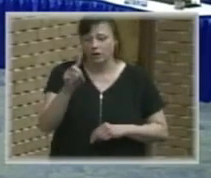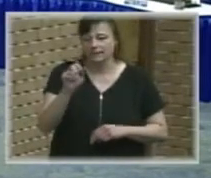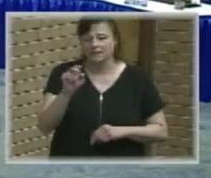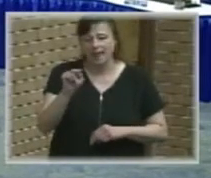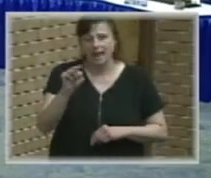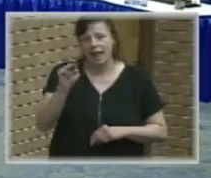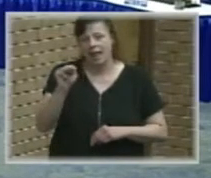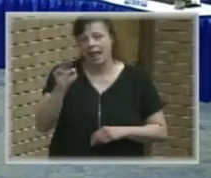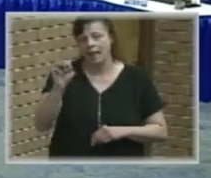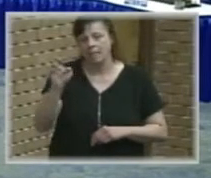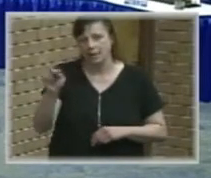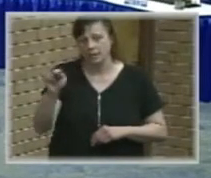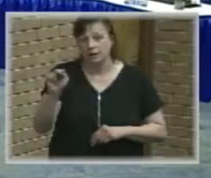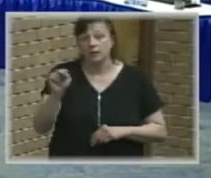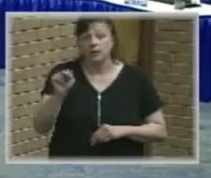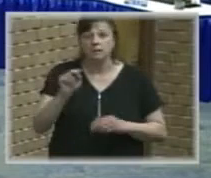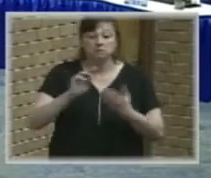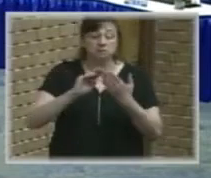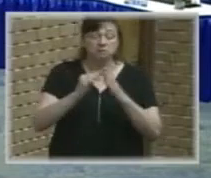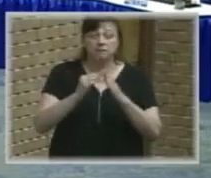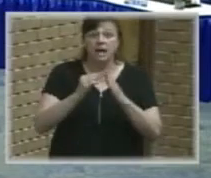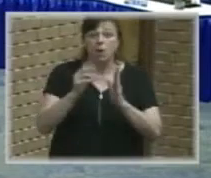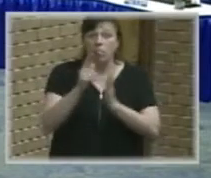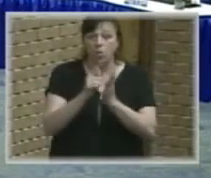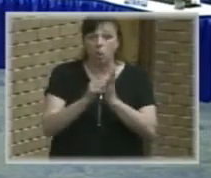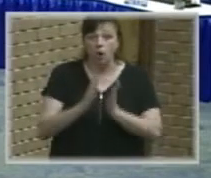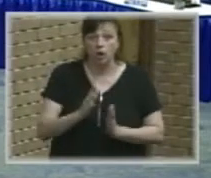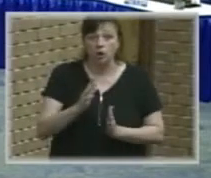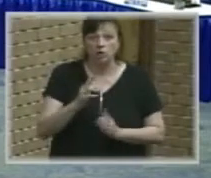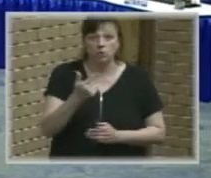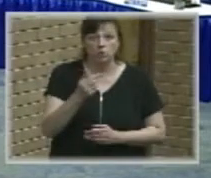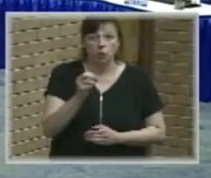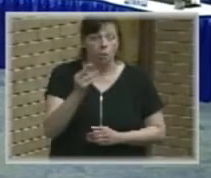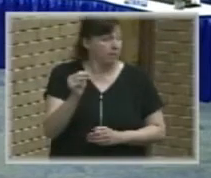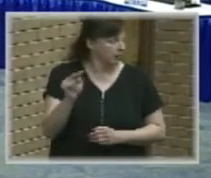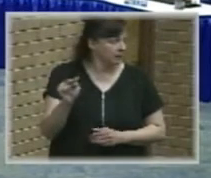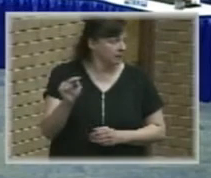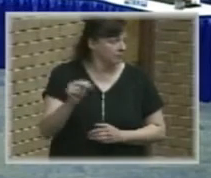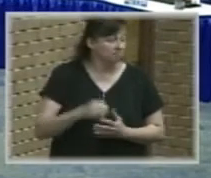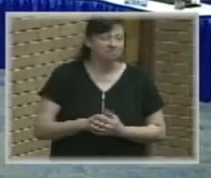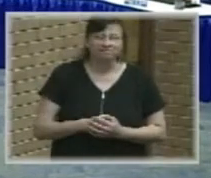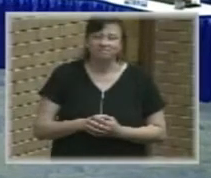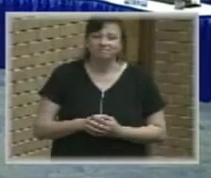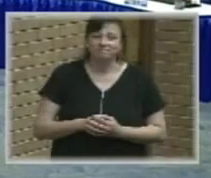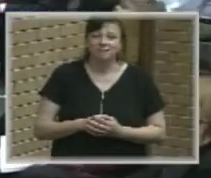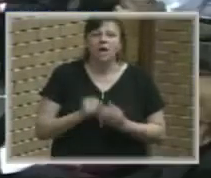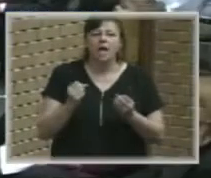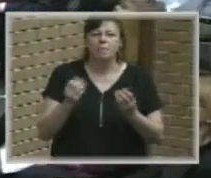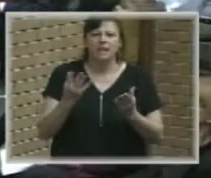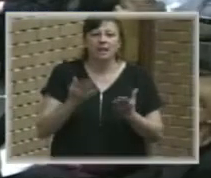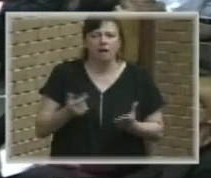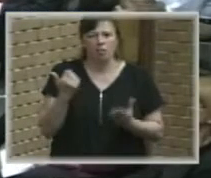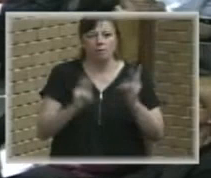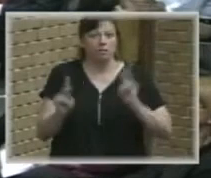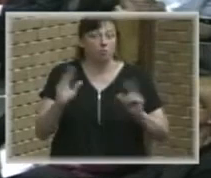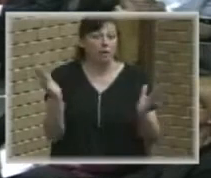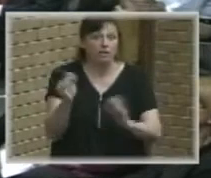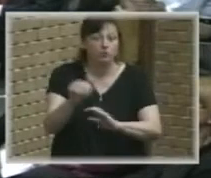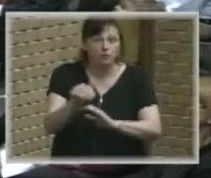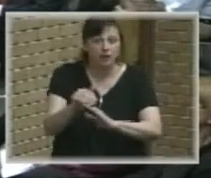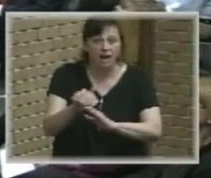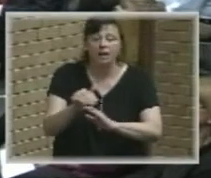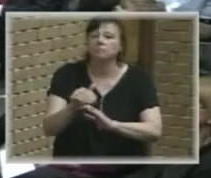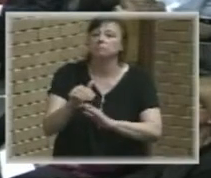Amon, town attorney Ken Gordon. We have a number of others who are here tonight. Our